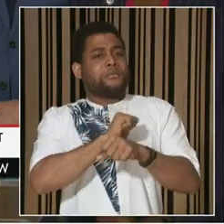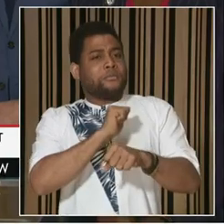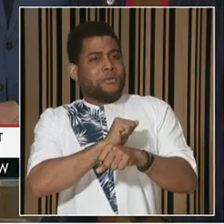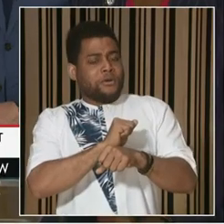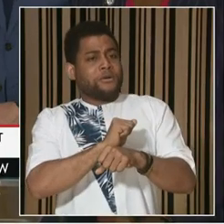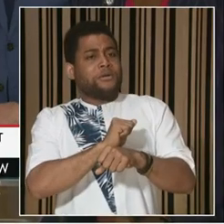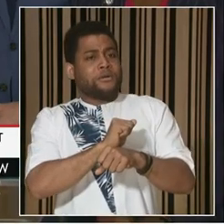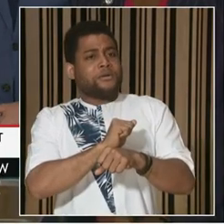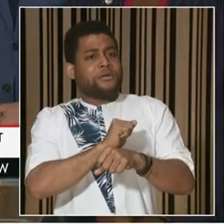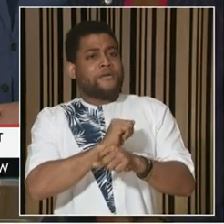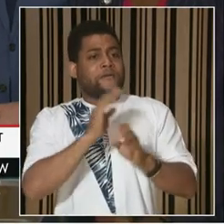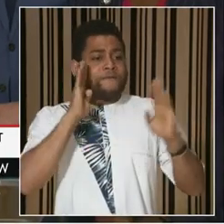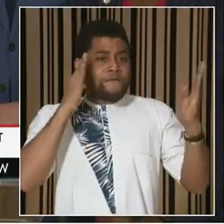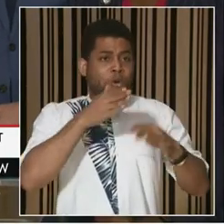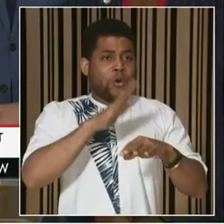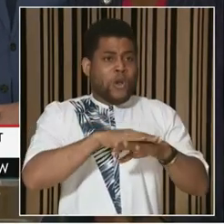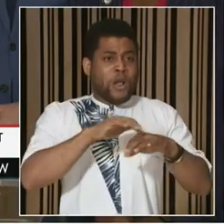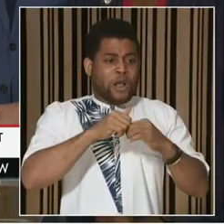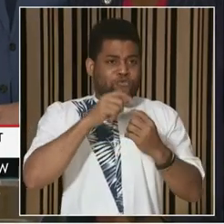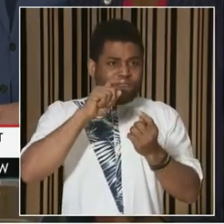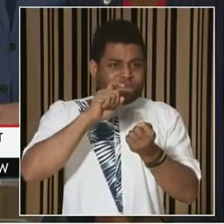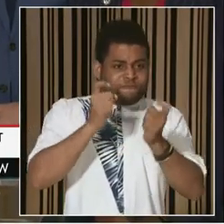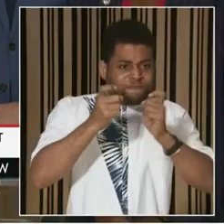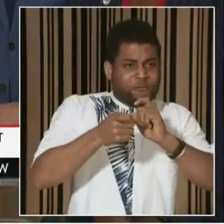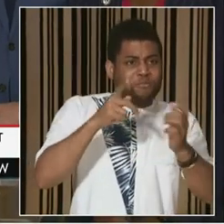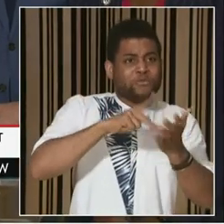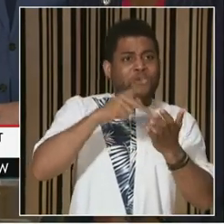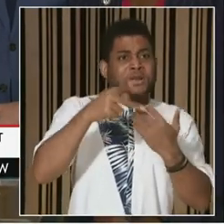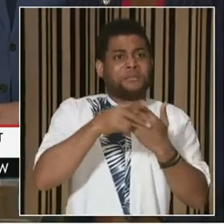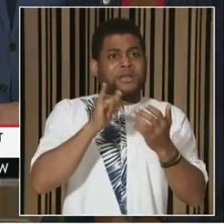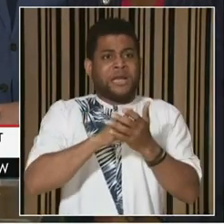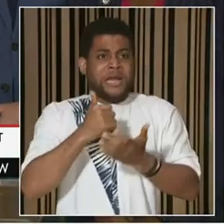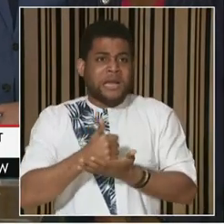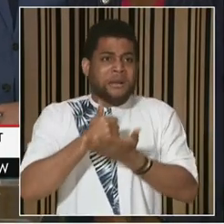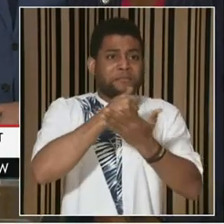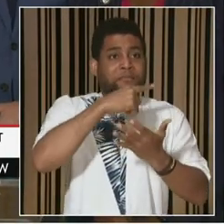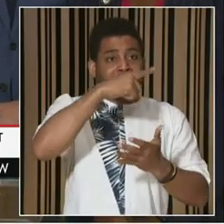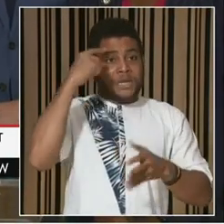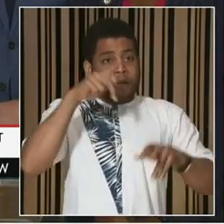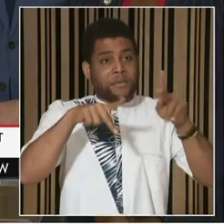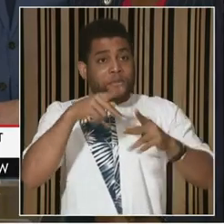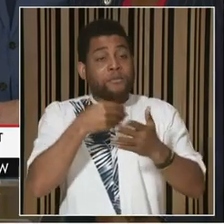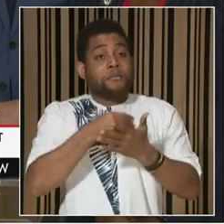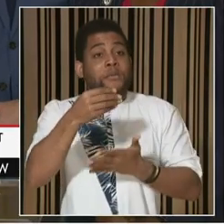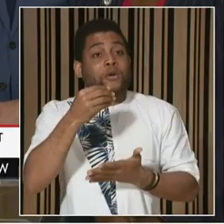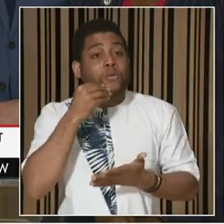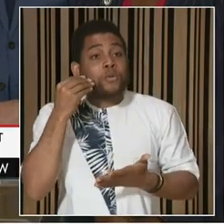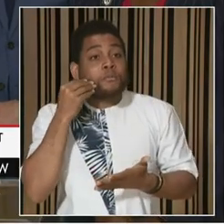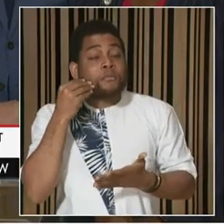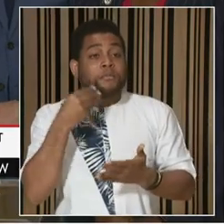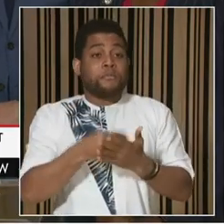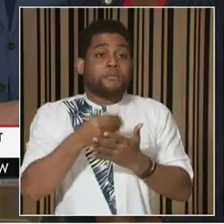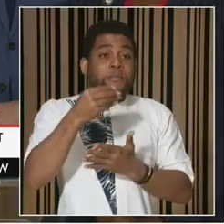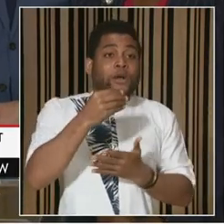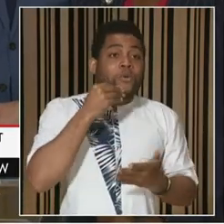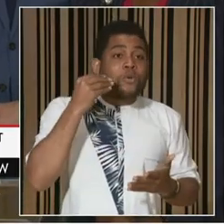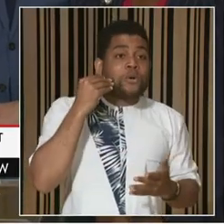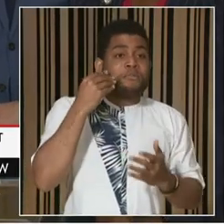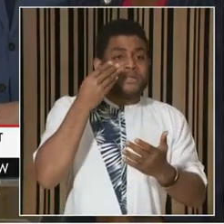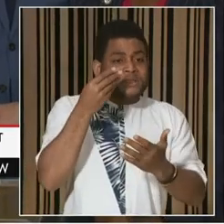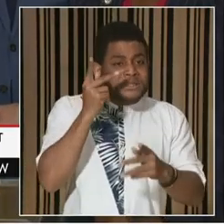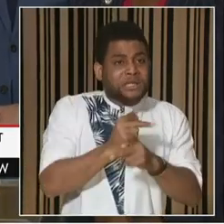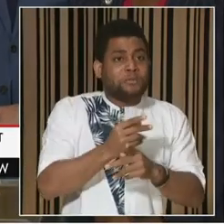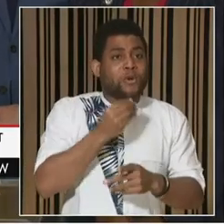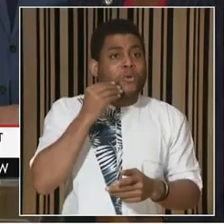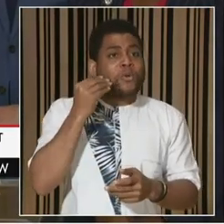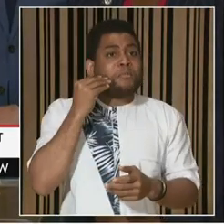program that can help African Americans buy homes, own homes, transfer homes, get bigger homes,